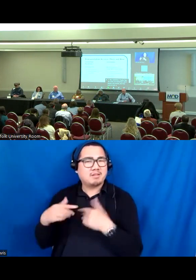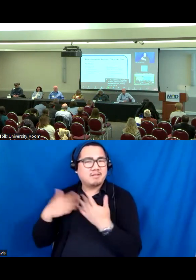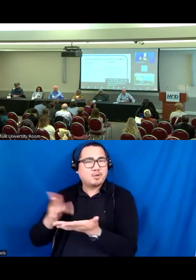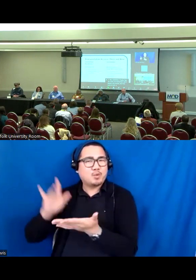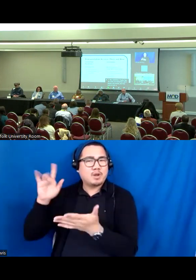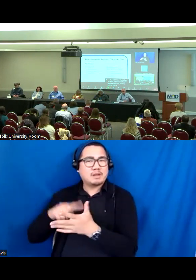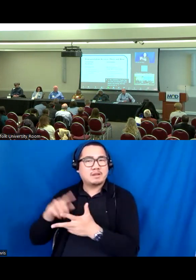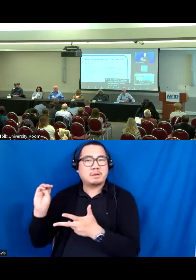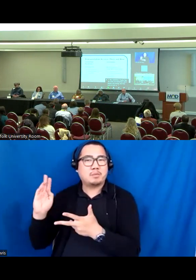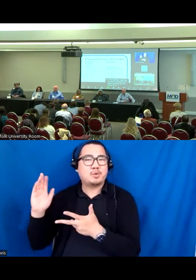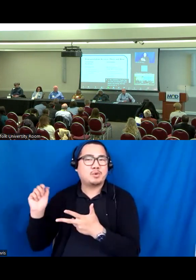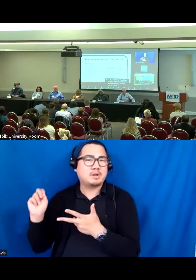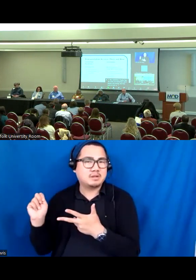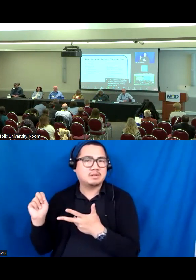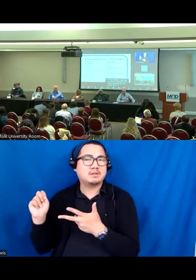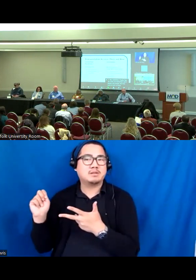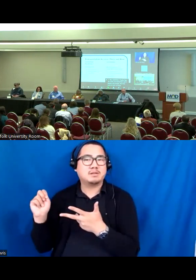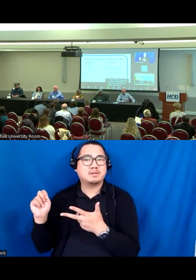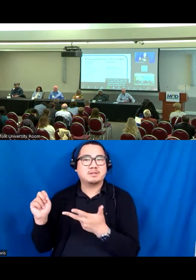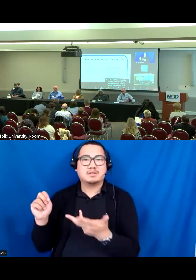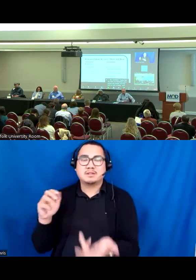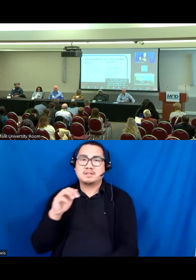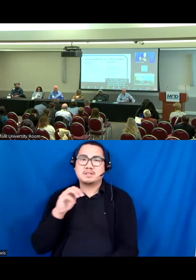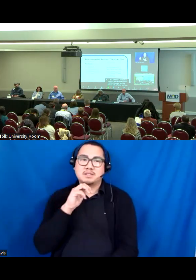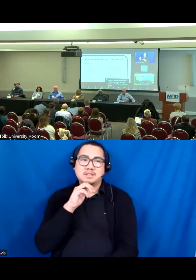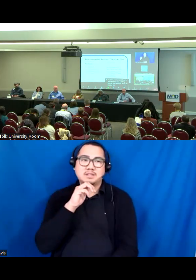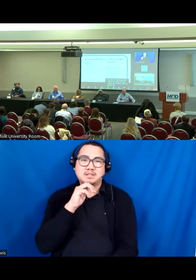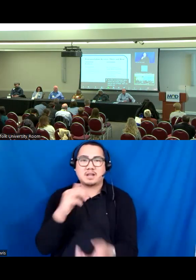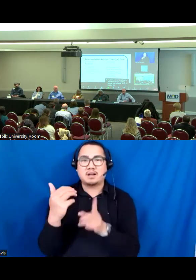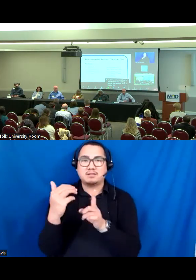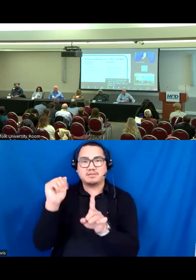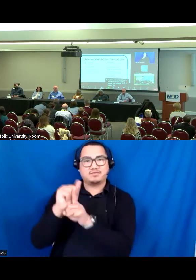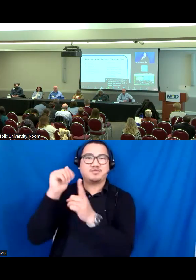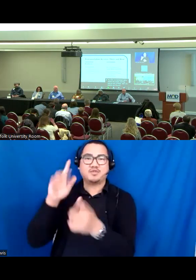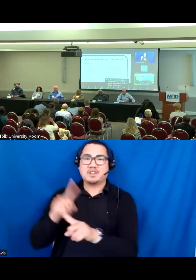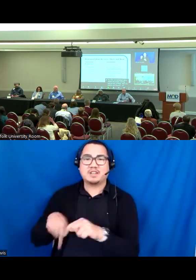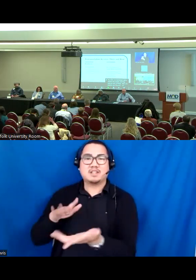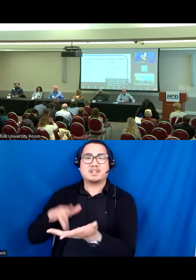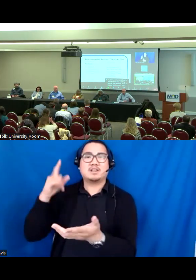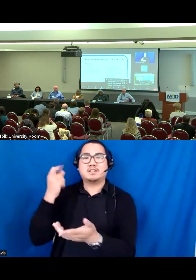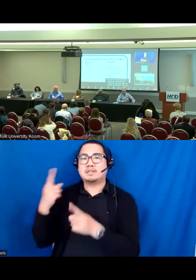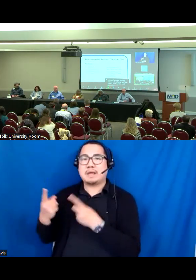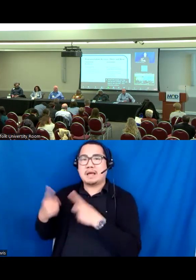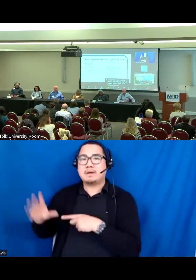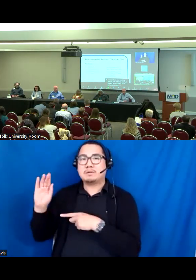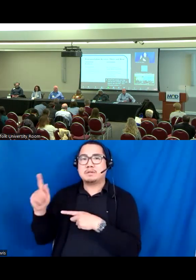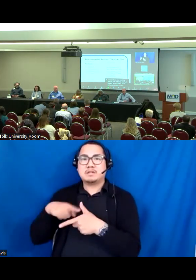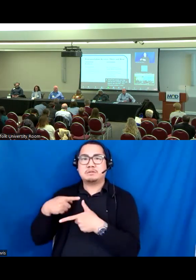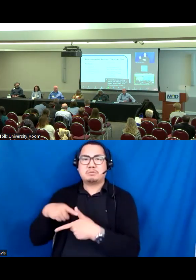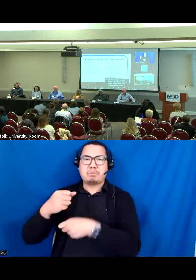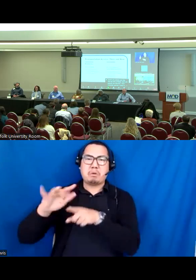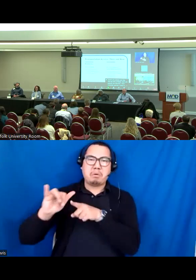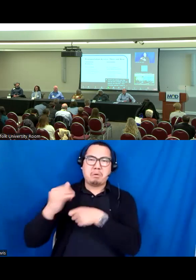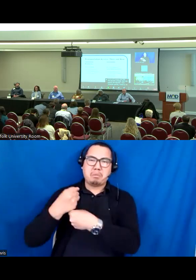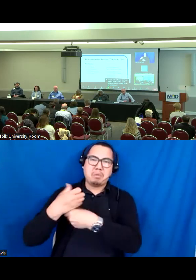Maureen didn't suffer fools for anybody. I remember getting cussed by her once about something at BCIL. Marilyn